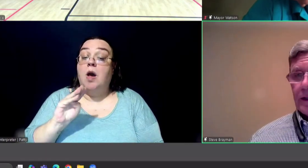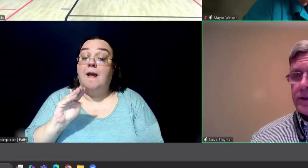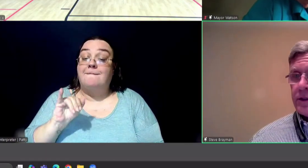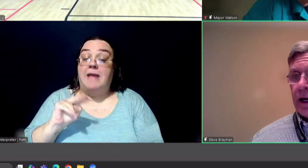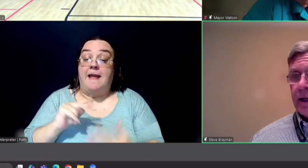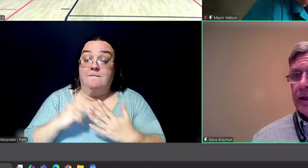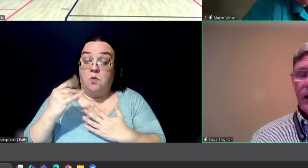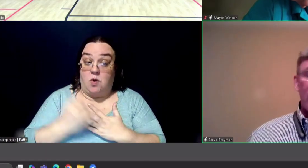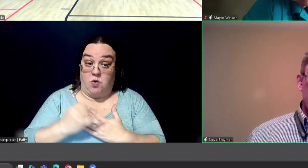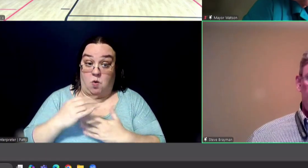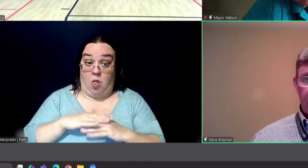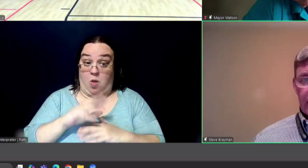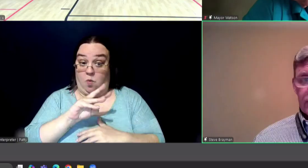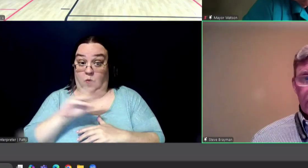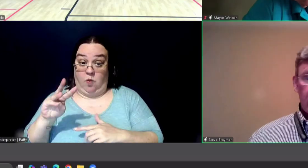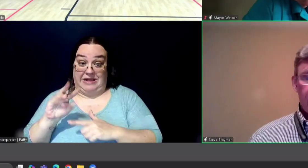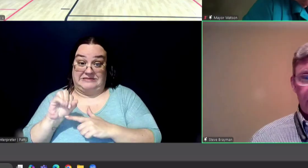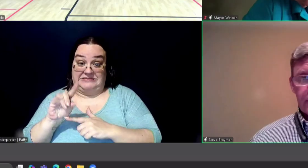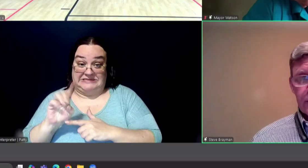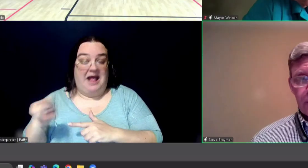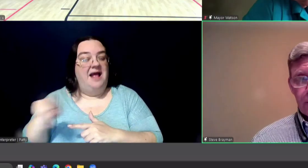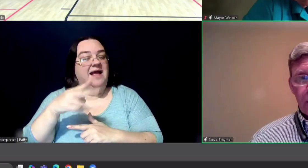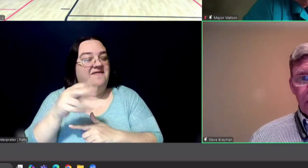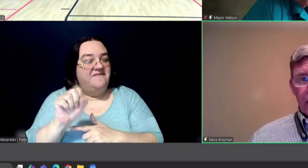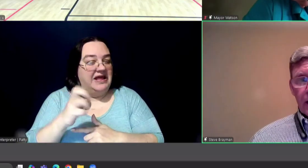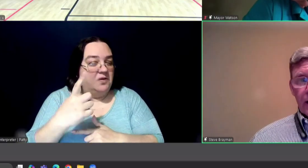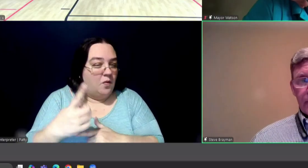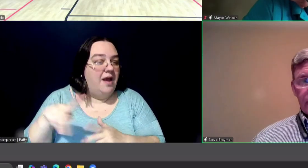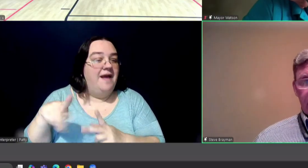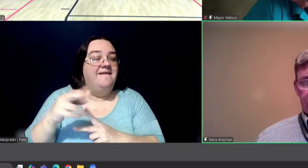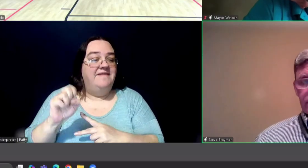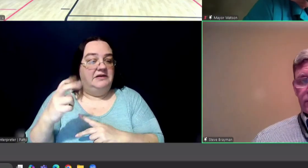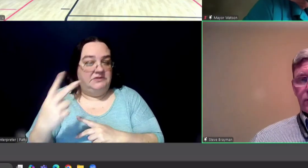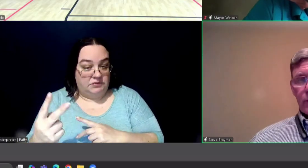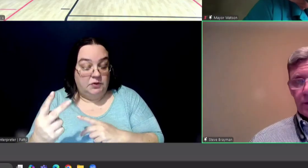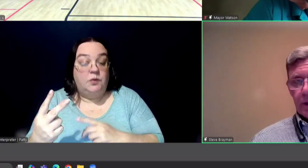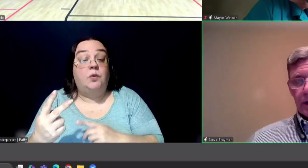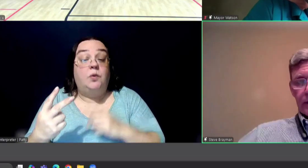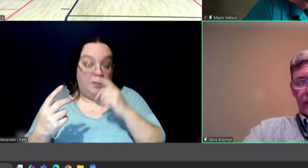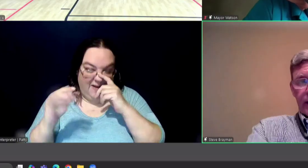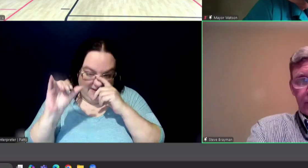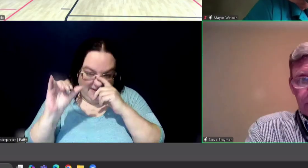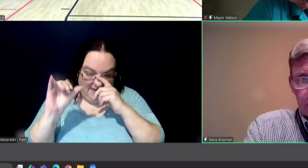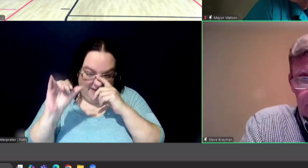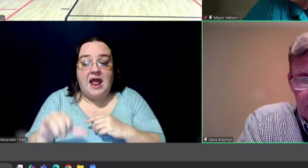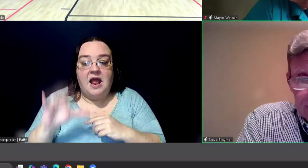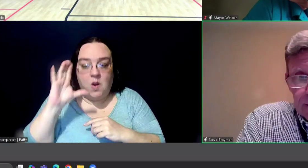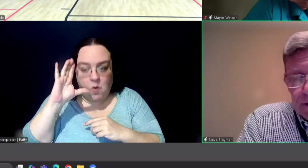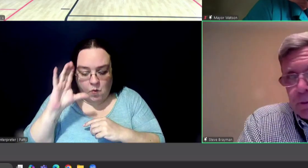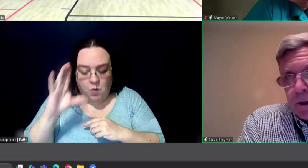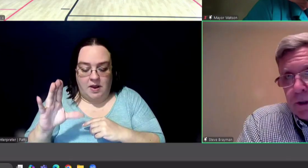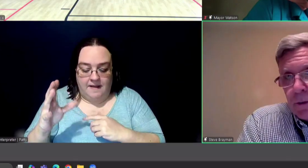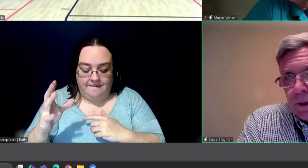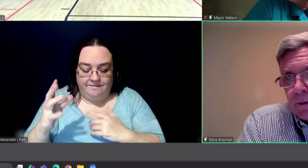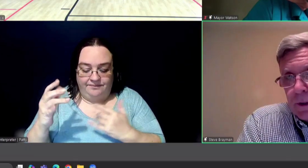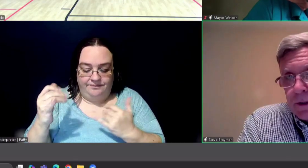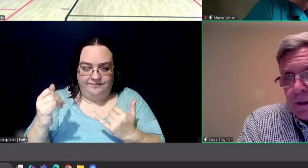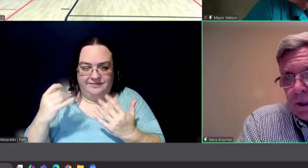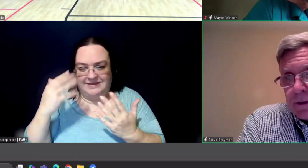for the west side, there's a phase 1 and a phase 2. That's going to be, they're now looking at that in